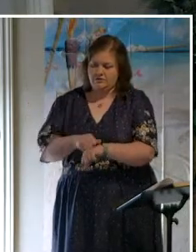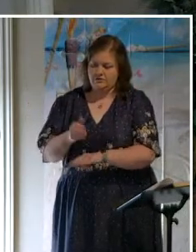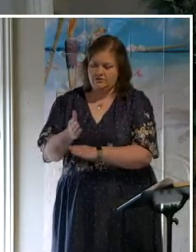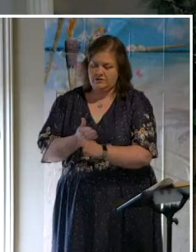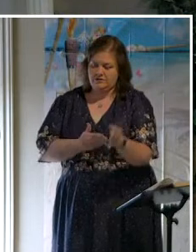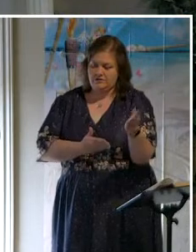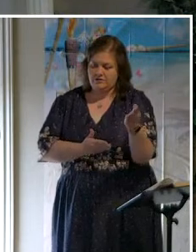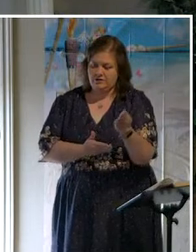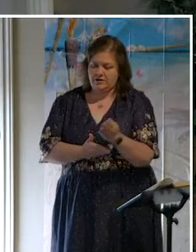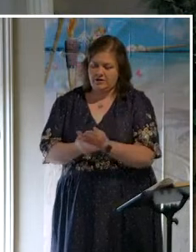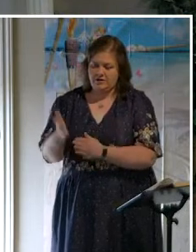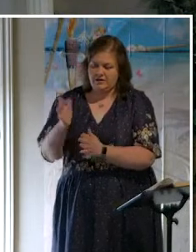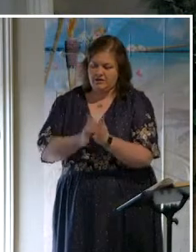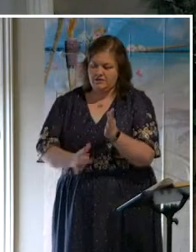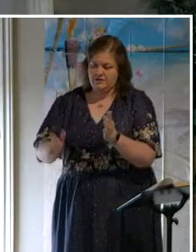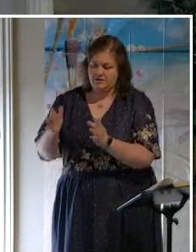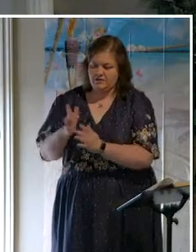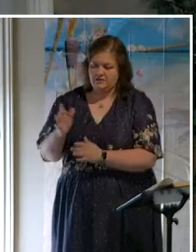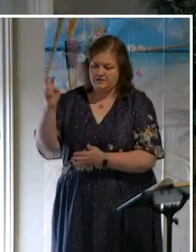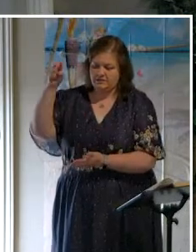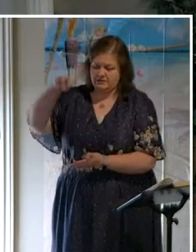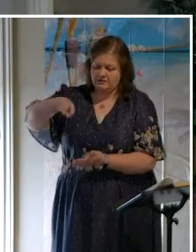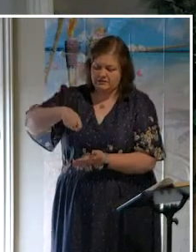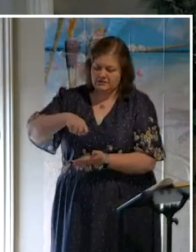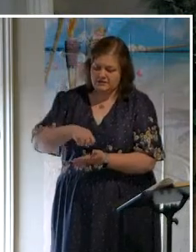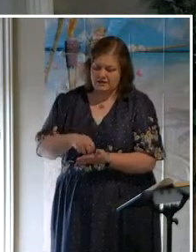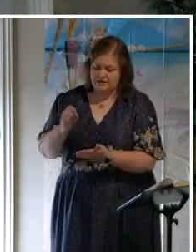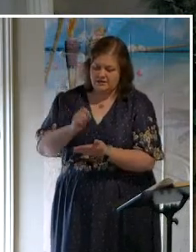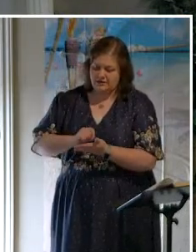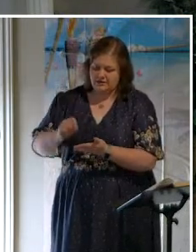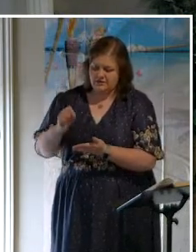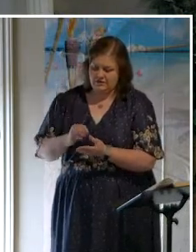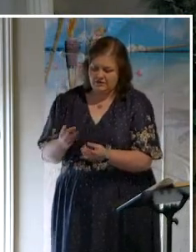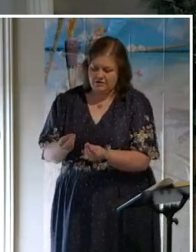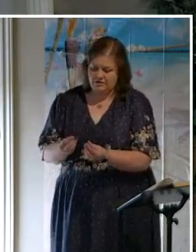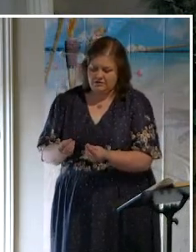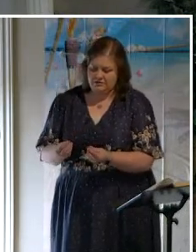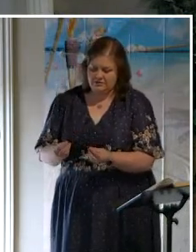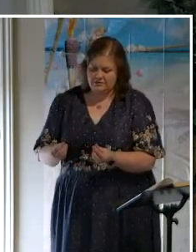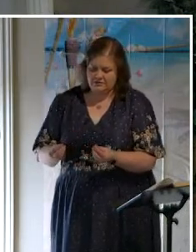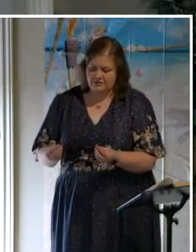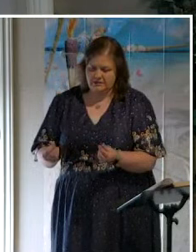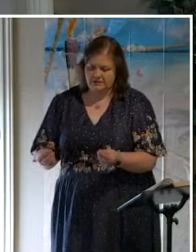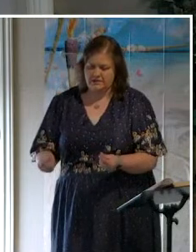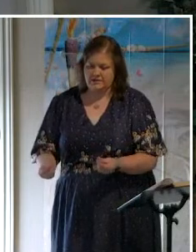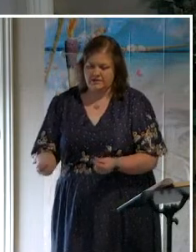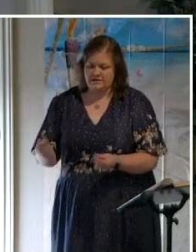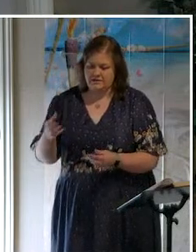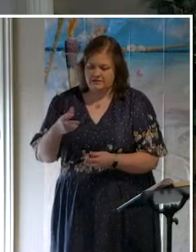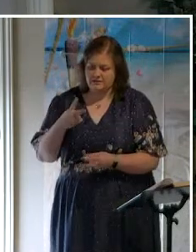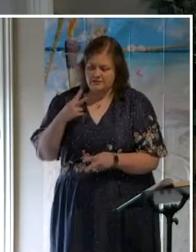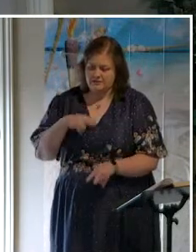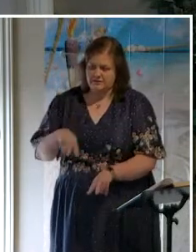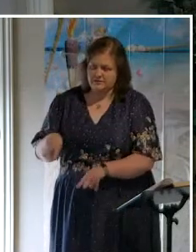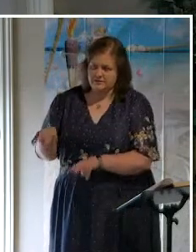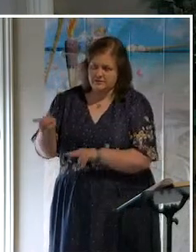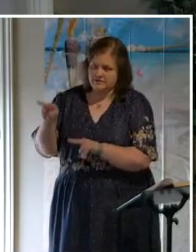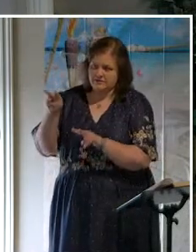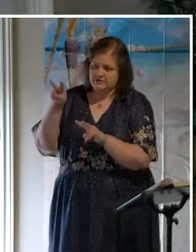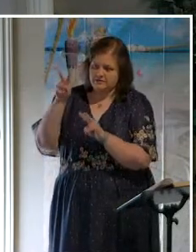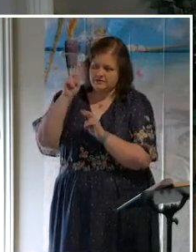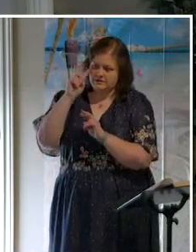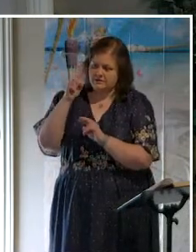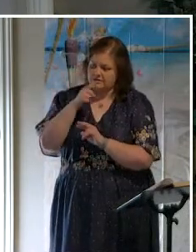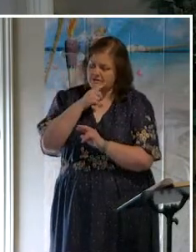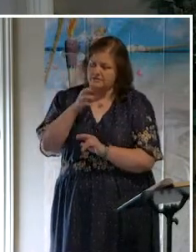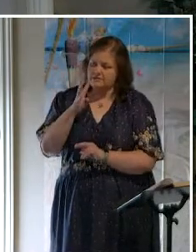hands, Jesus knelt down and wrote in the sand. He lifted his eyes and he